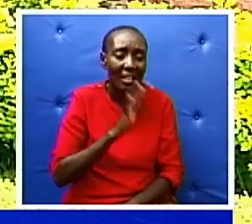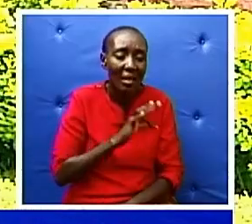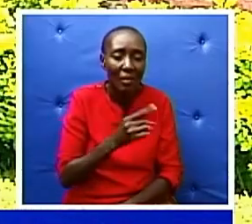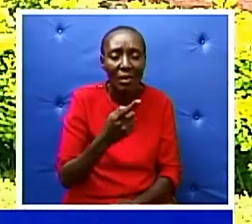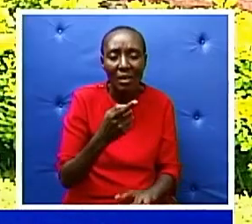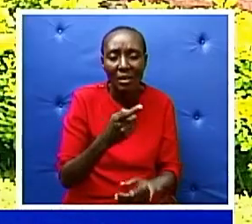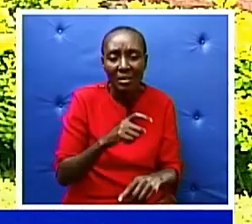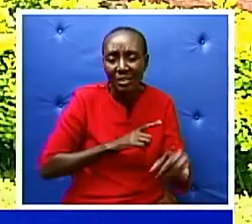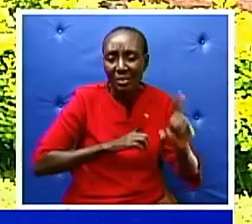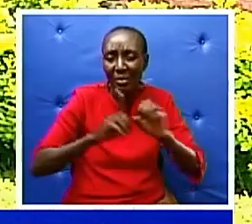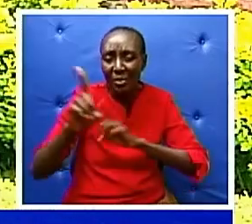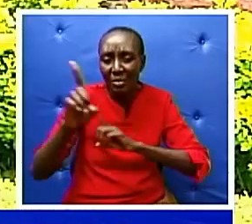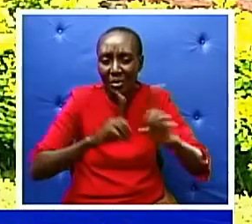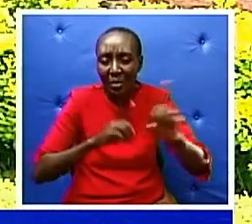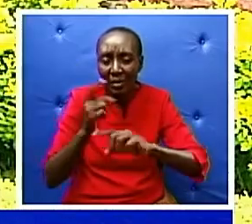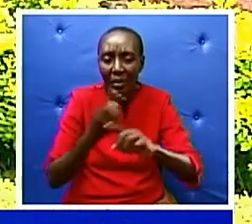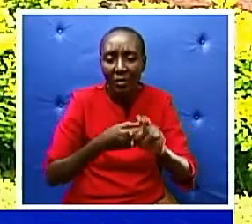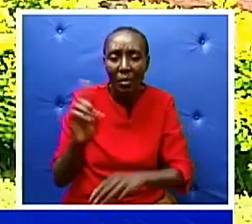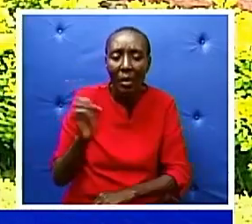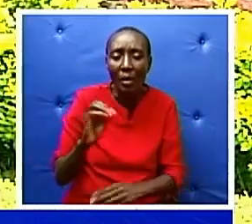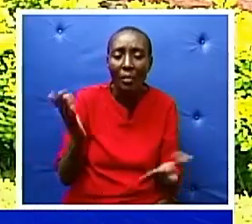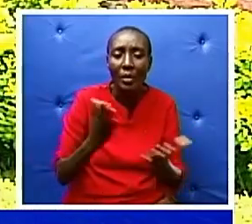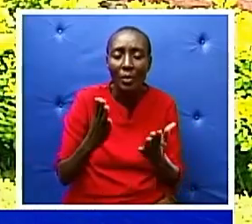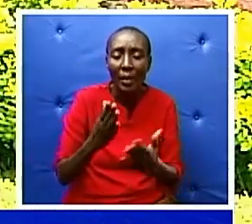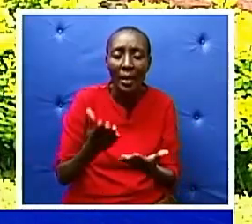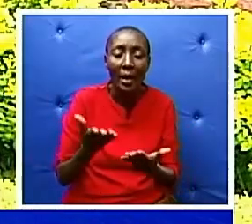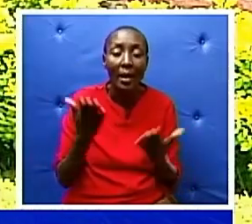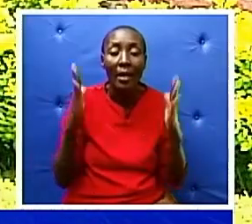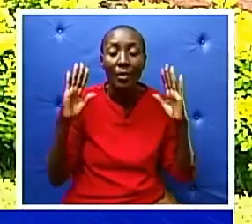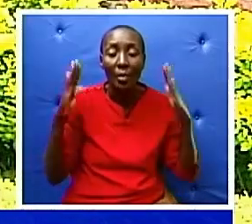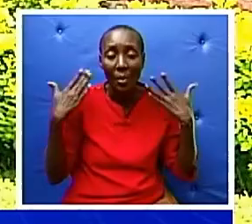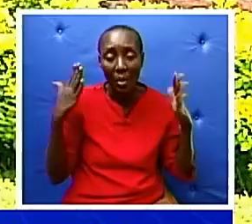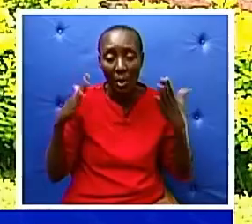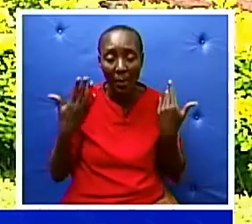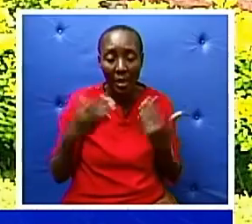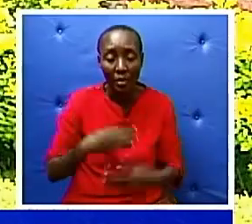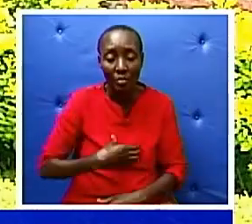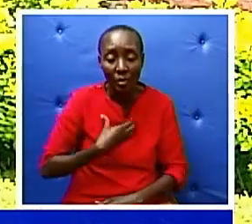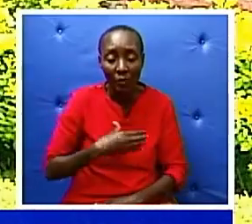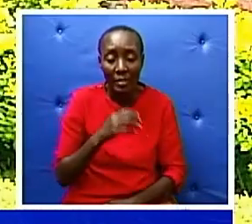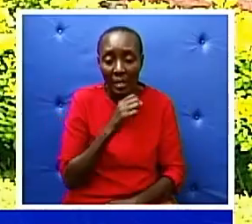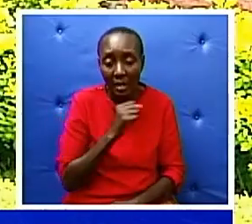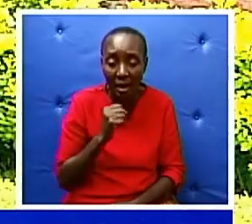Nairobi, going all the way to Meru to see your grandmother,